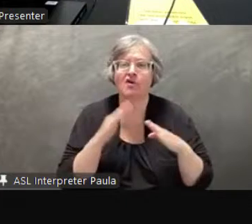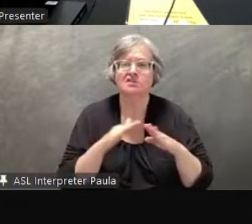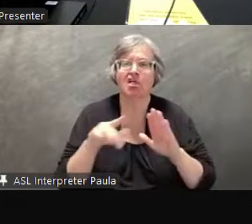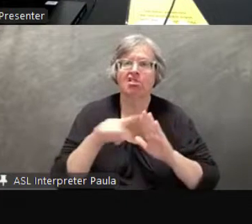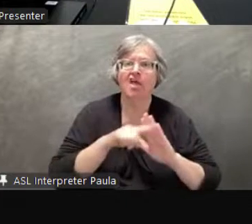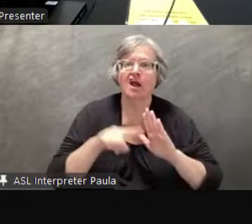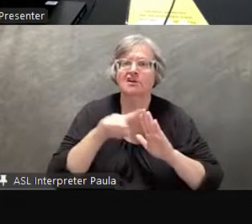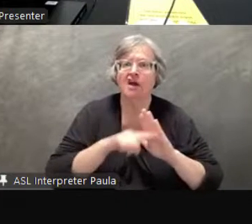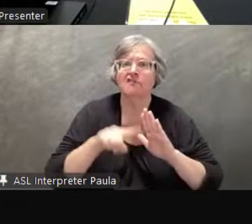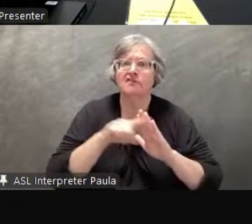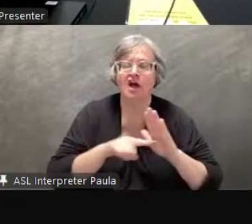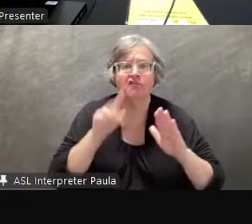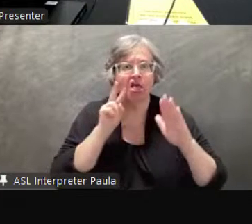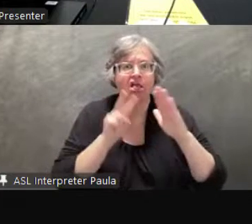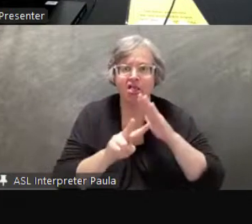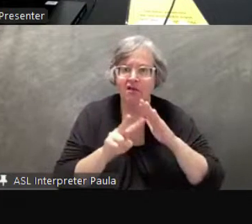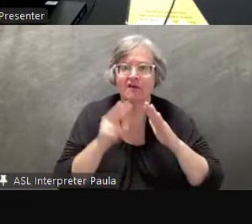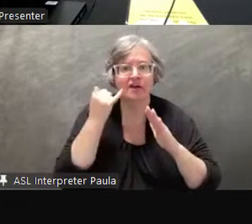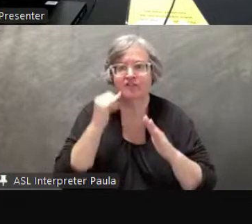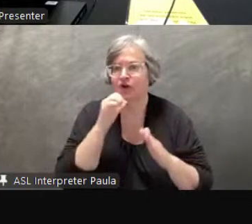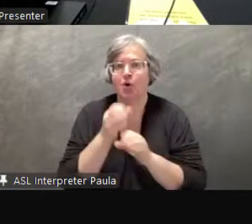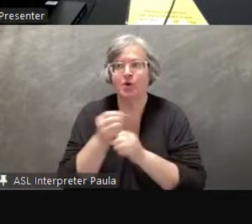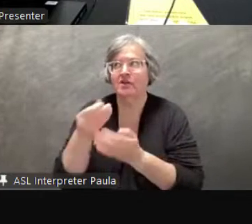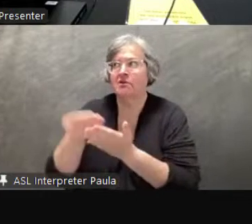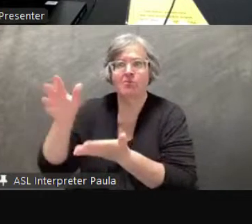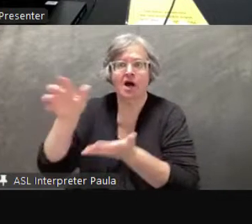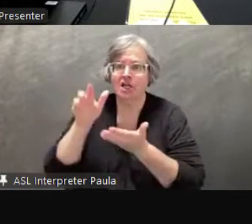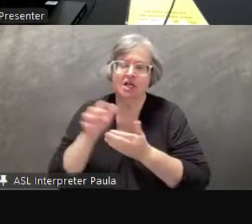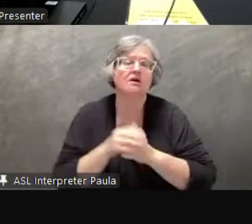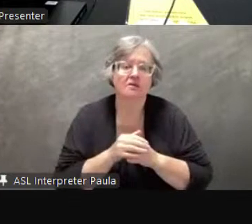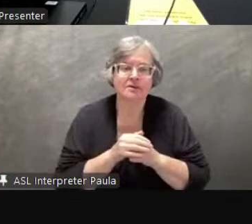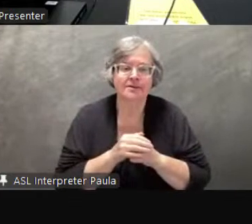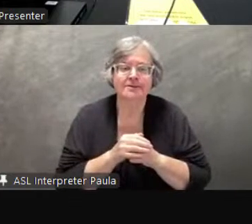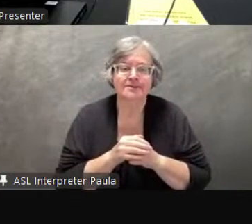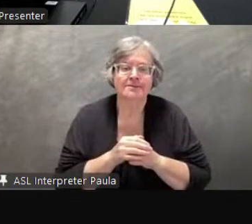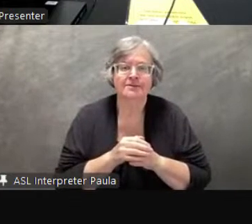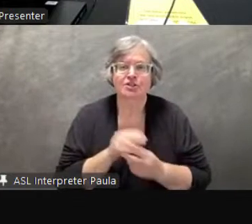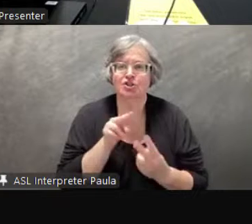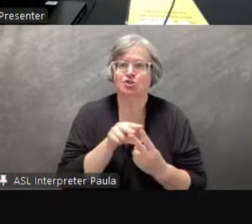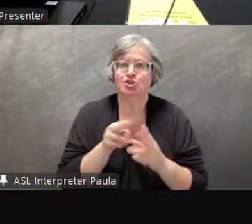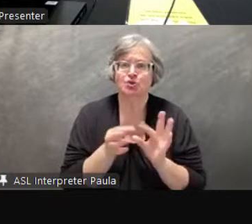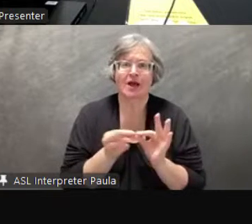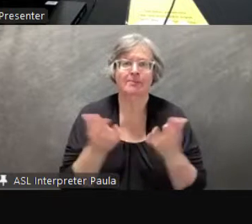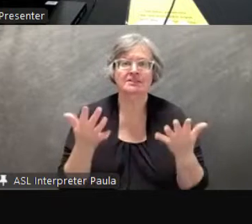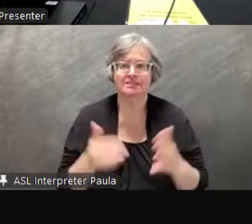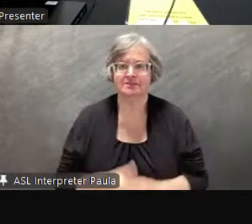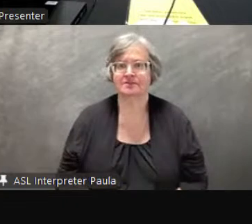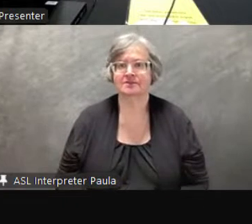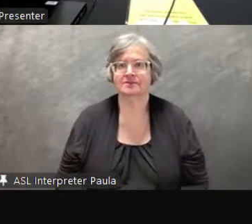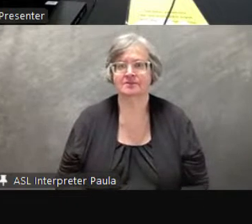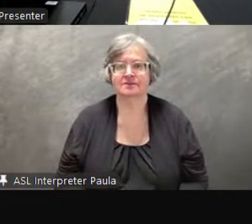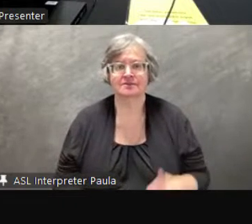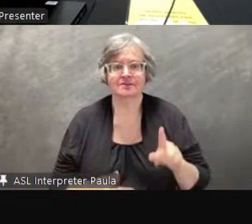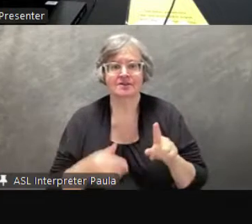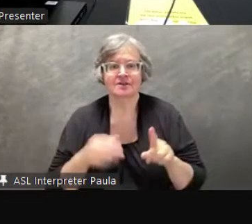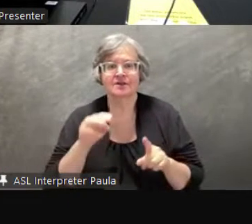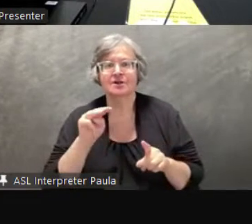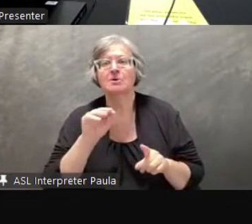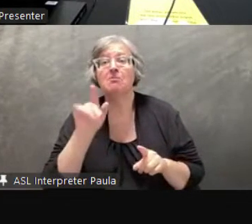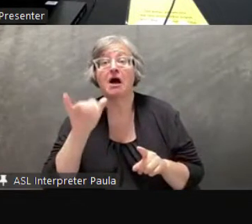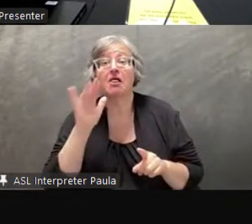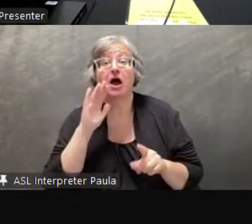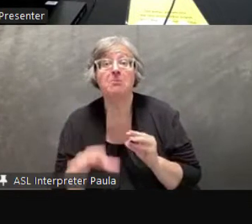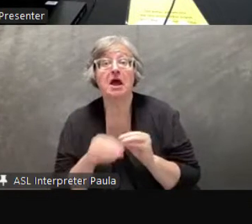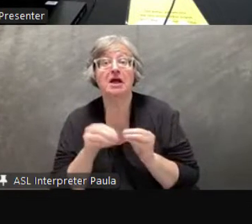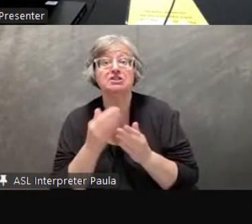gloom that will happen if we don't get the funding. So just those two comments. I'll be bringing some joy in about an hour,